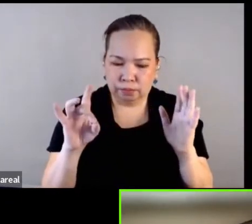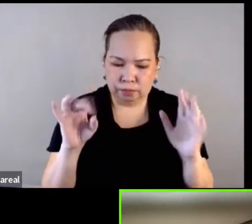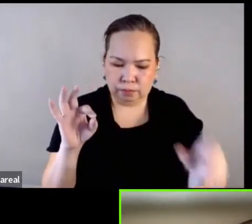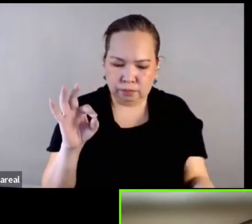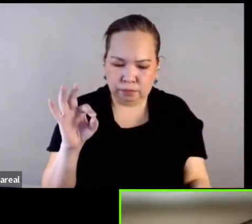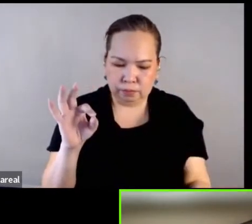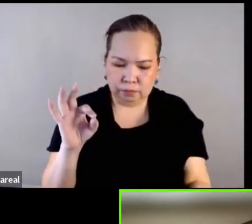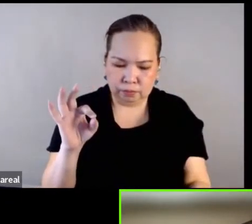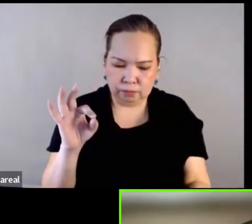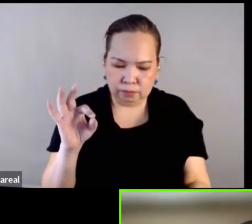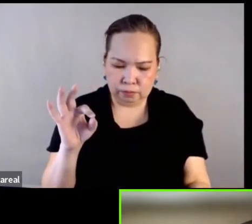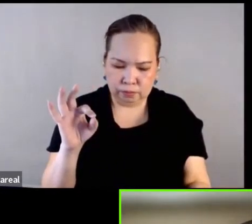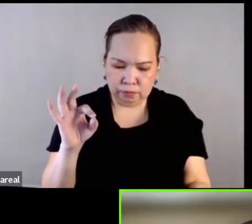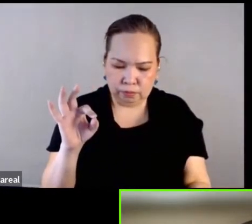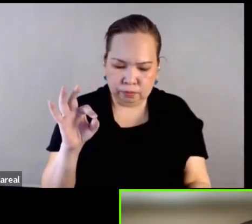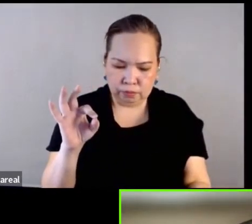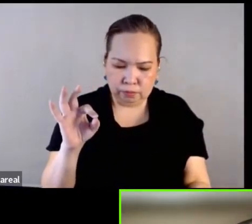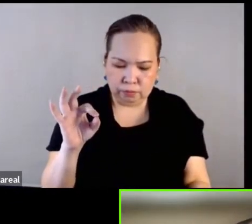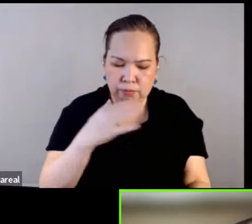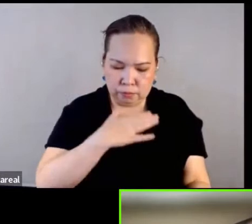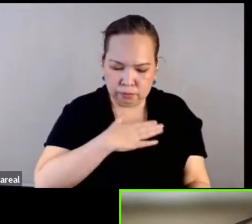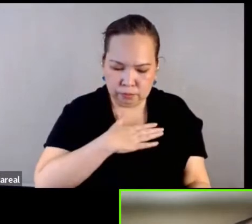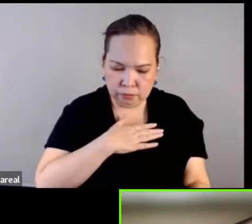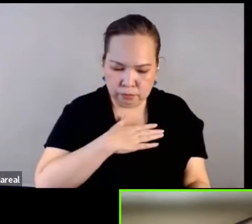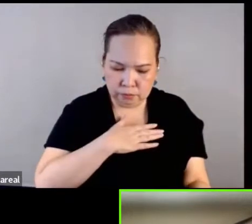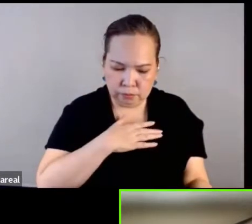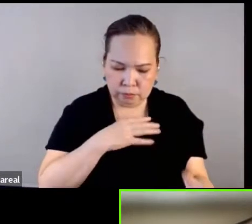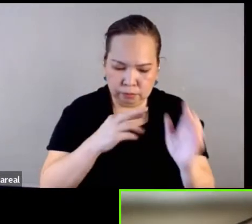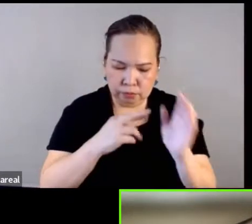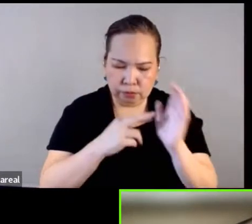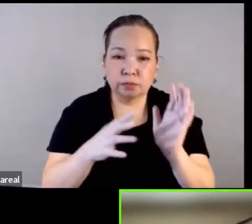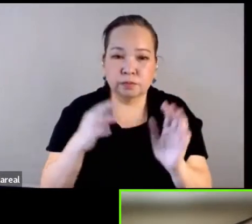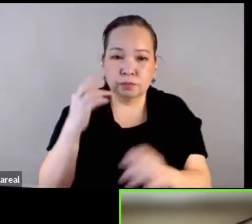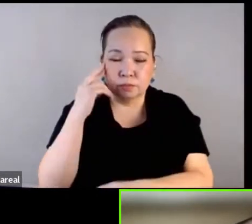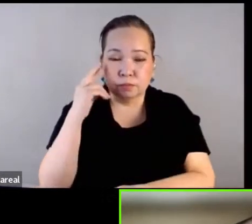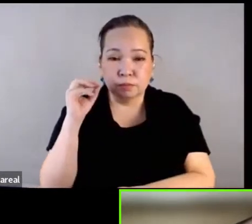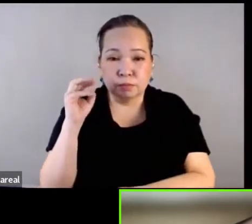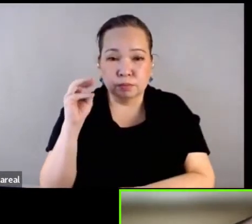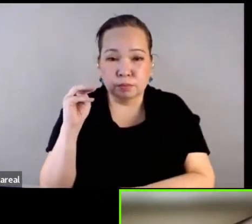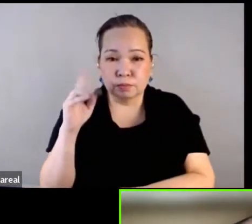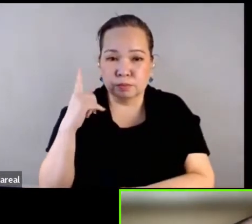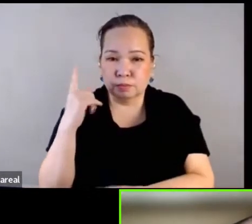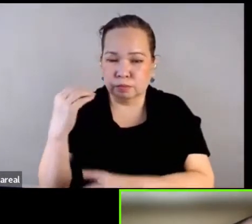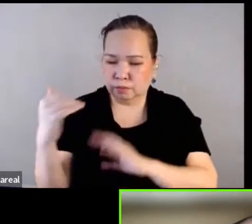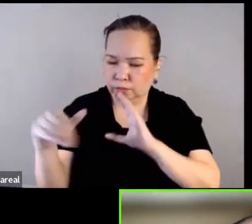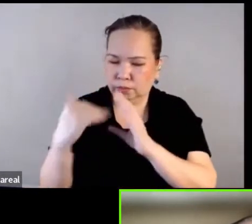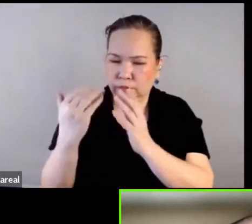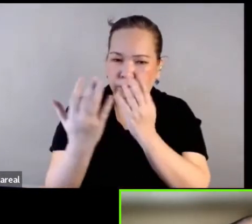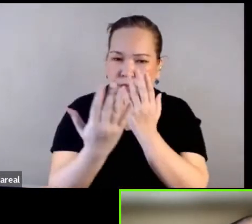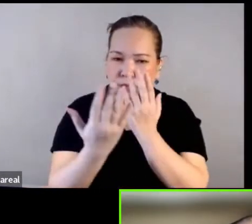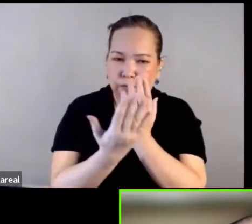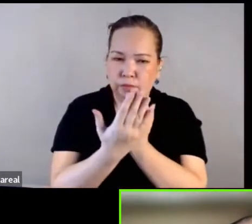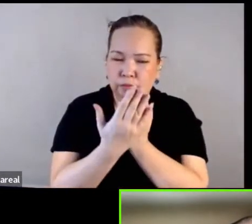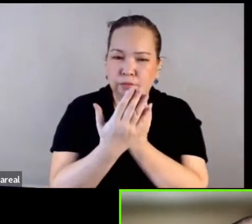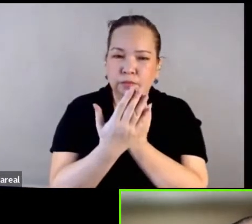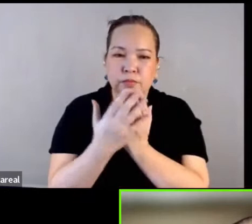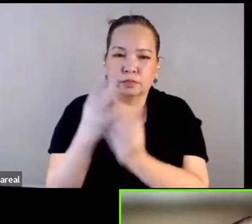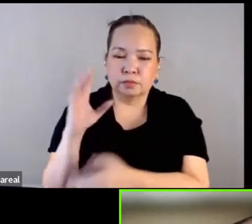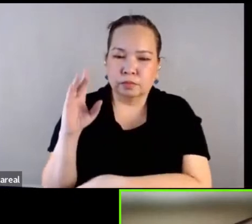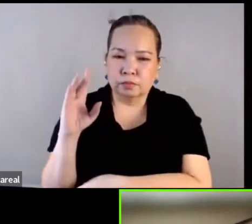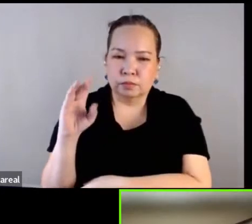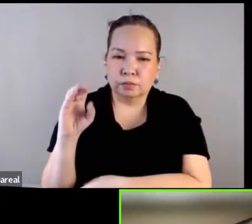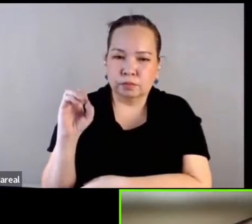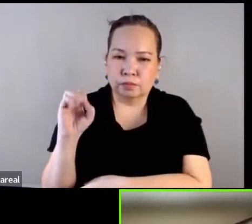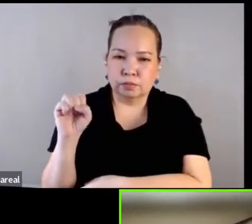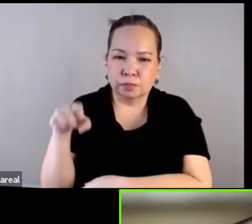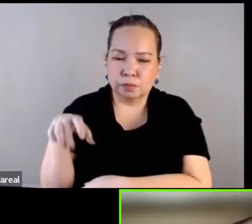289. Dear Representative Romulo, this is reference to your attached letter dated September 8, 2022